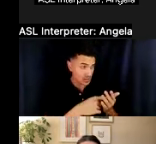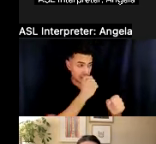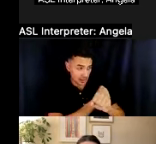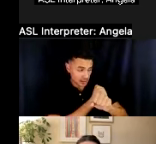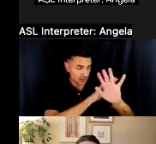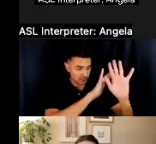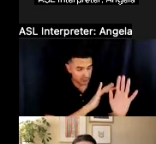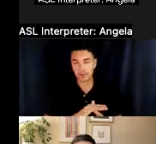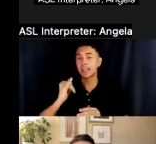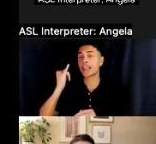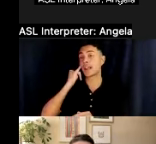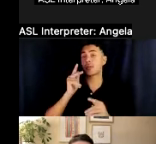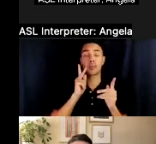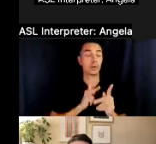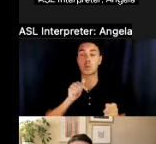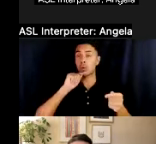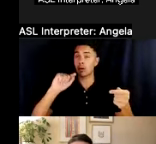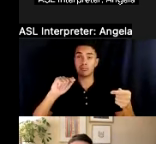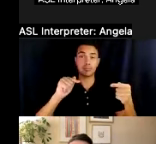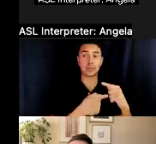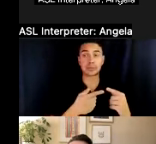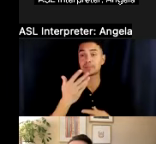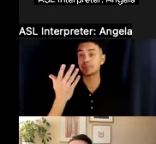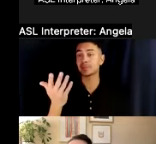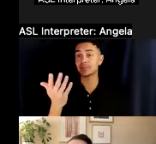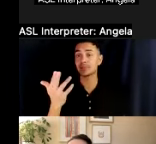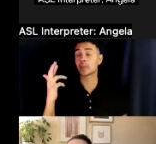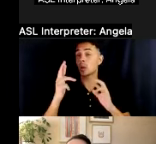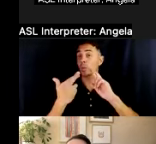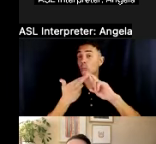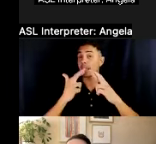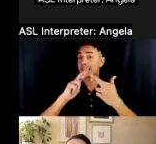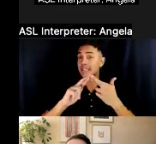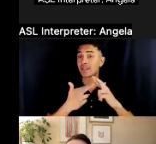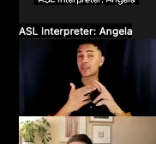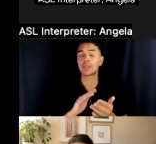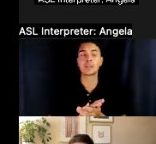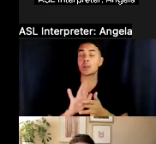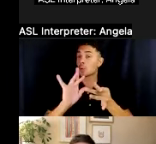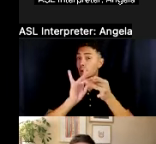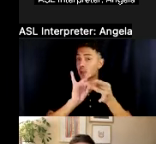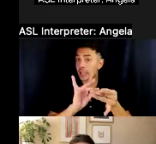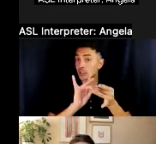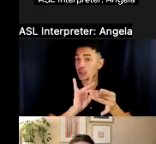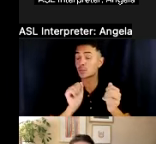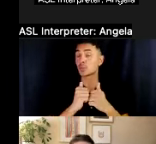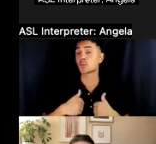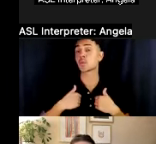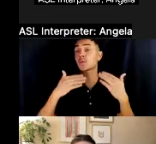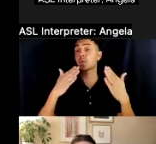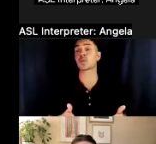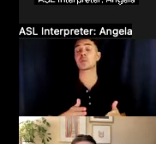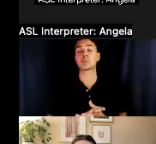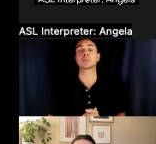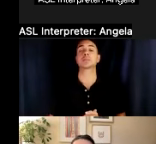Considering if the perpetrator is a relative, what their relationship is with the survivor,